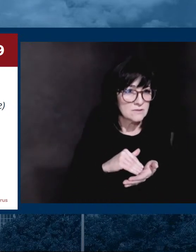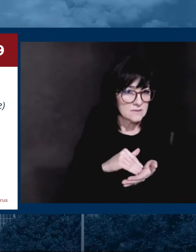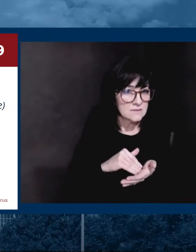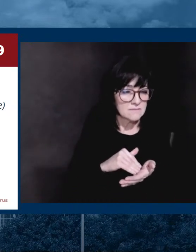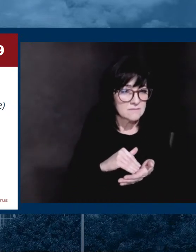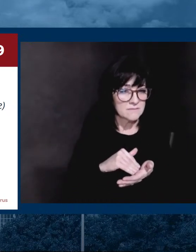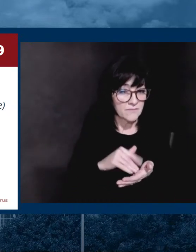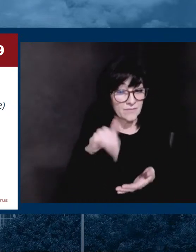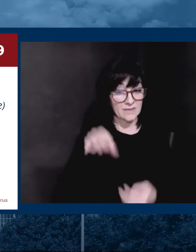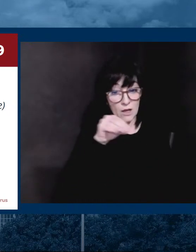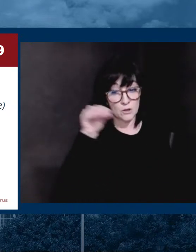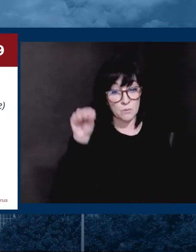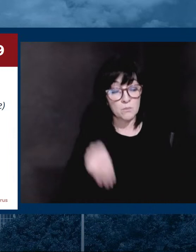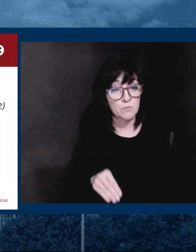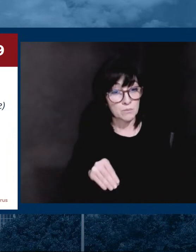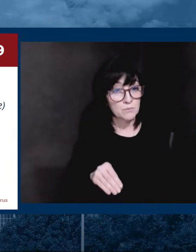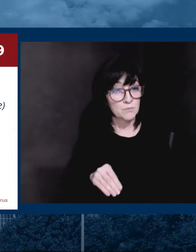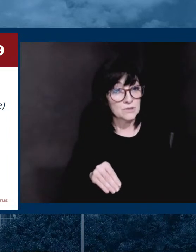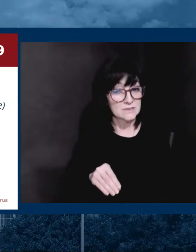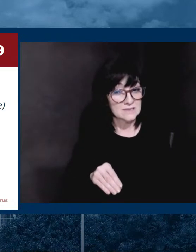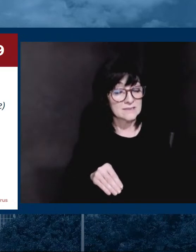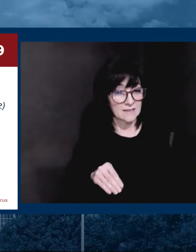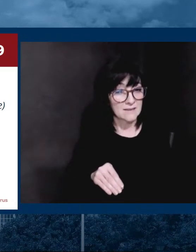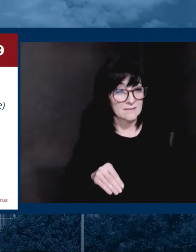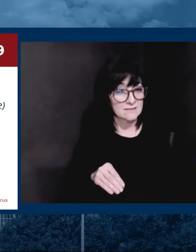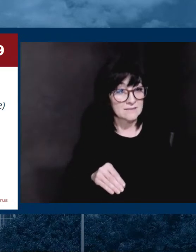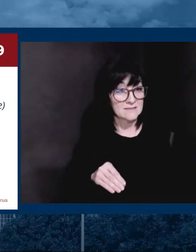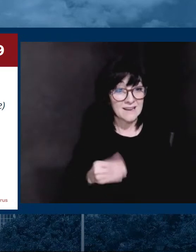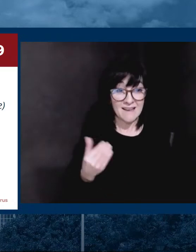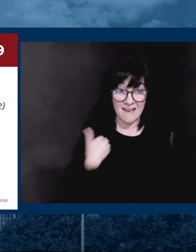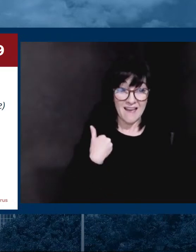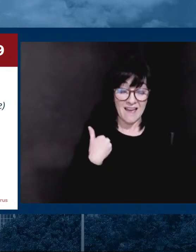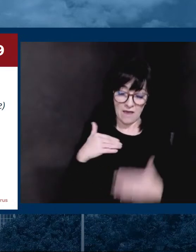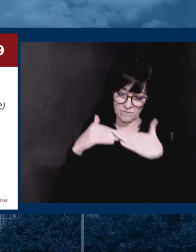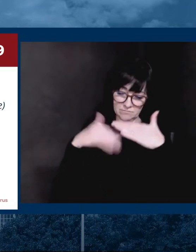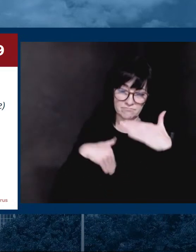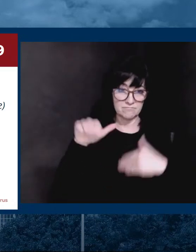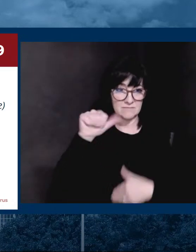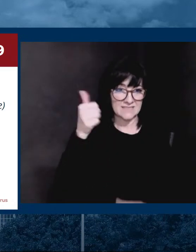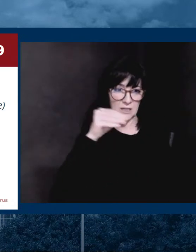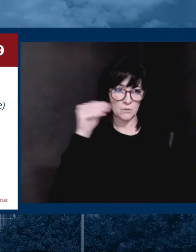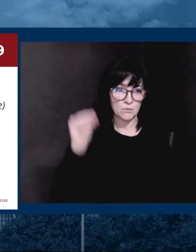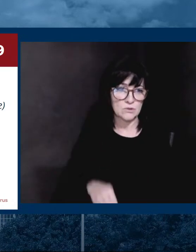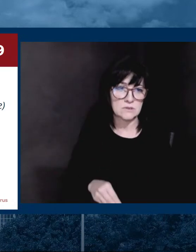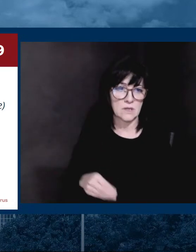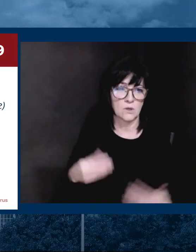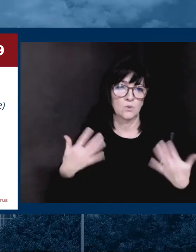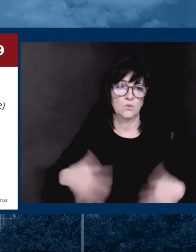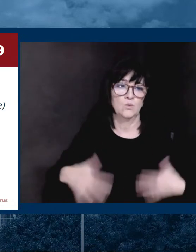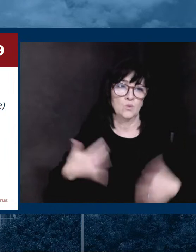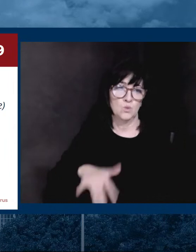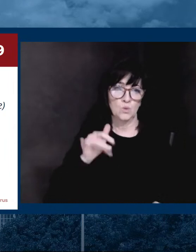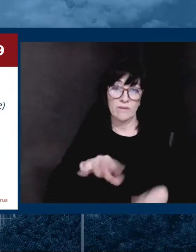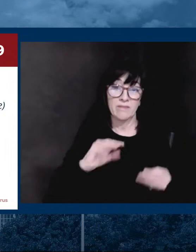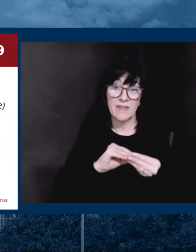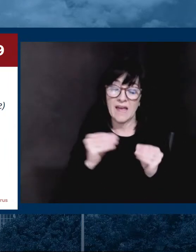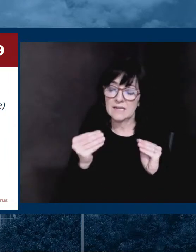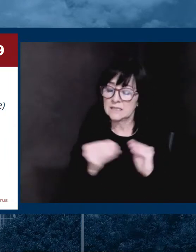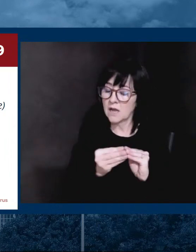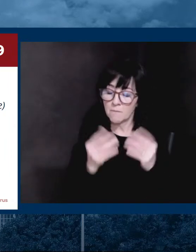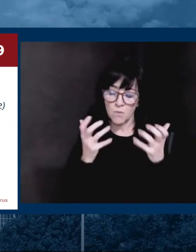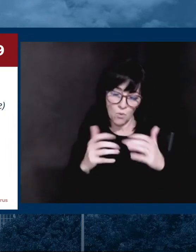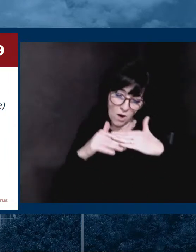positive of just under 10%. That's a big number and something that we want to flatten out. We want to be